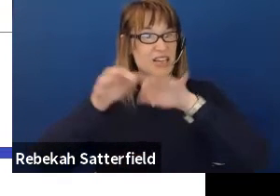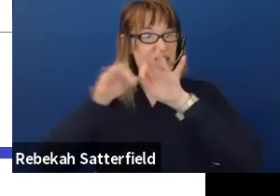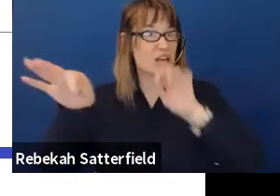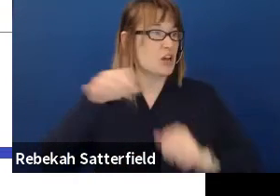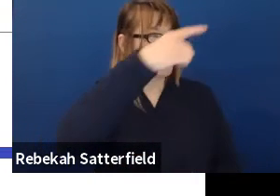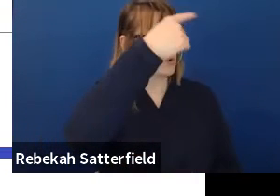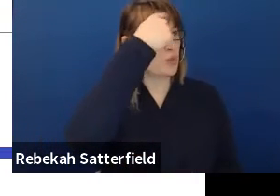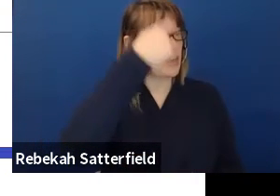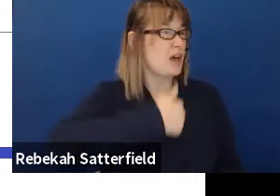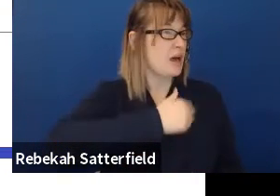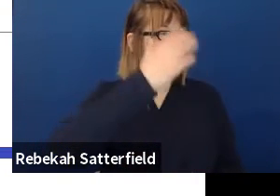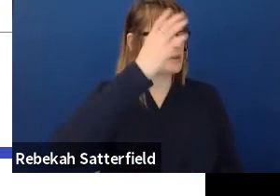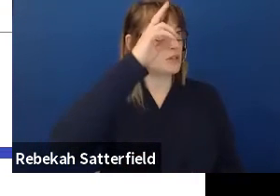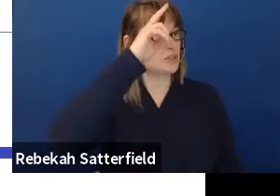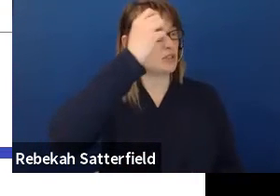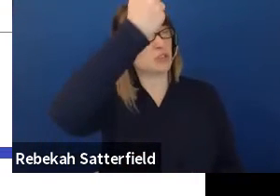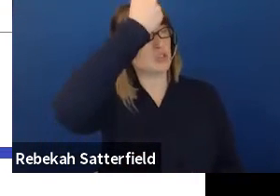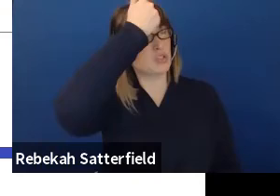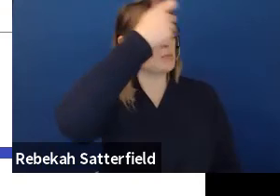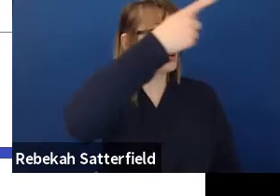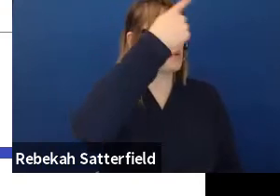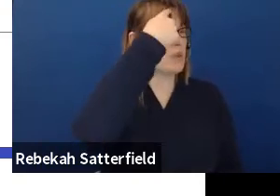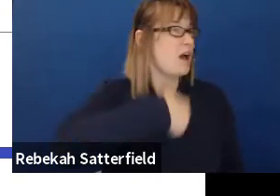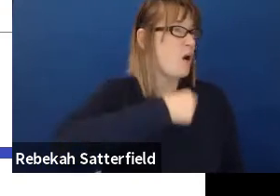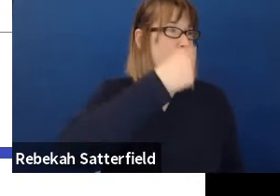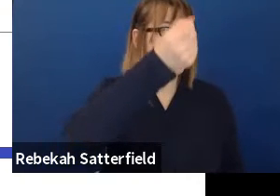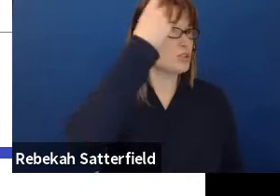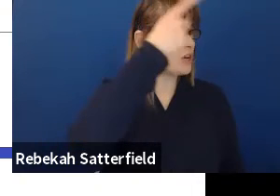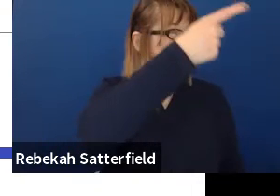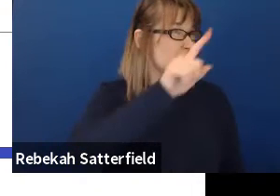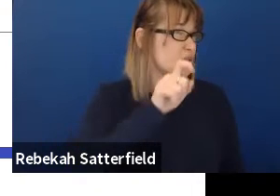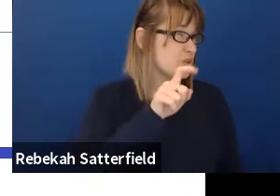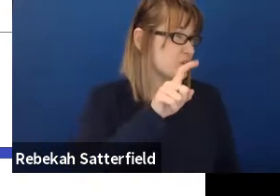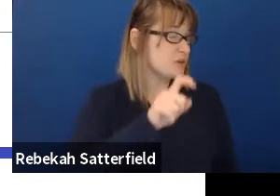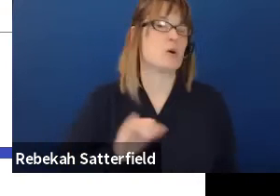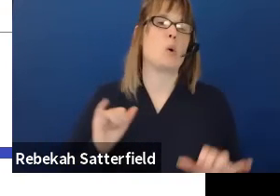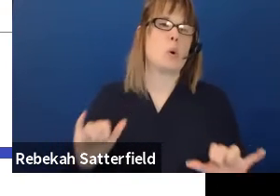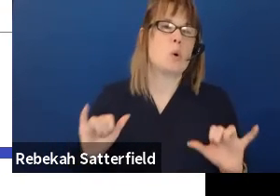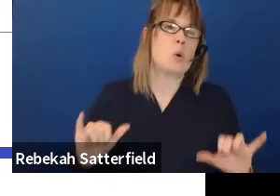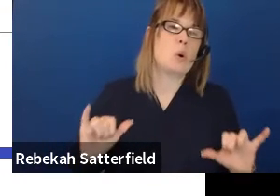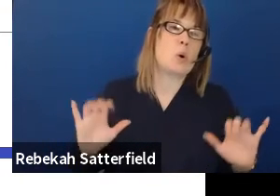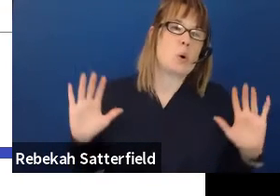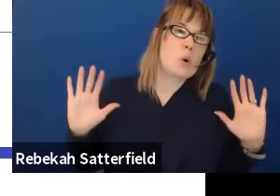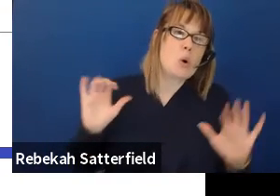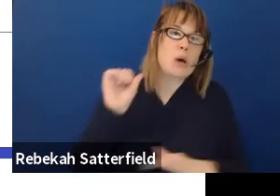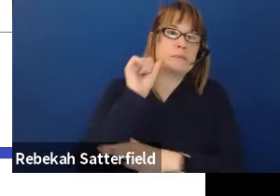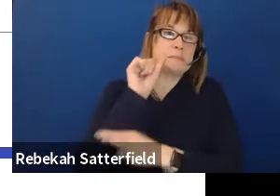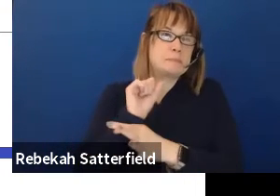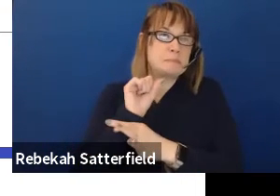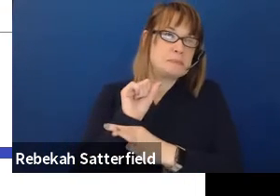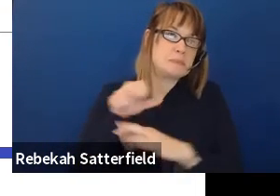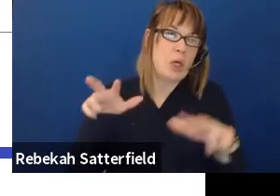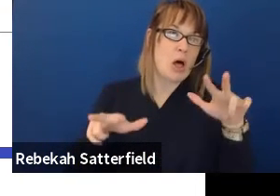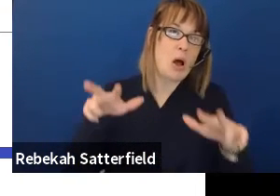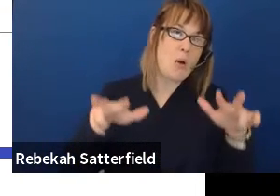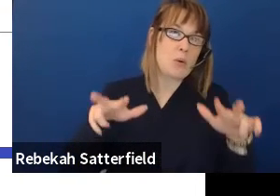I'm stupid and won't understand you? Needless to say, it was a very awkward